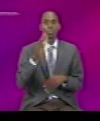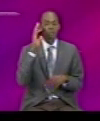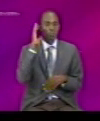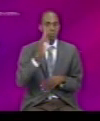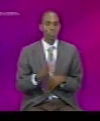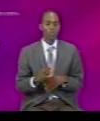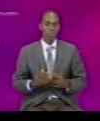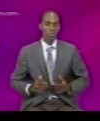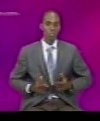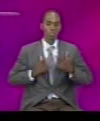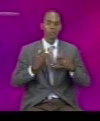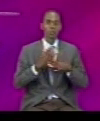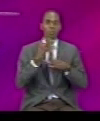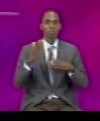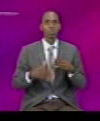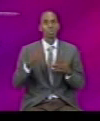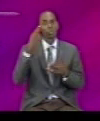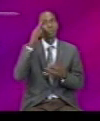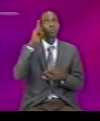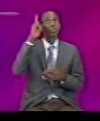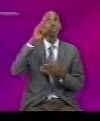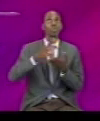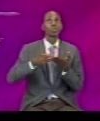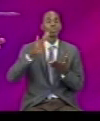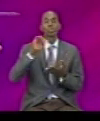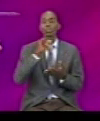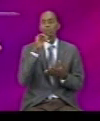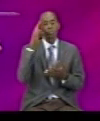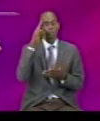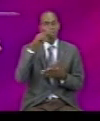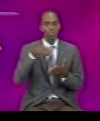glory. Not for this world's glory.